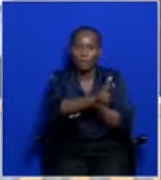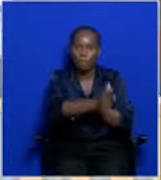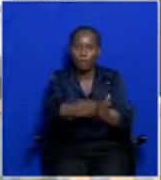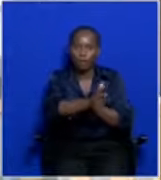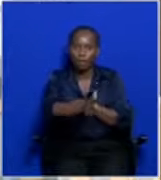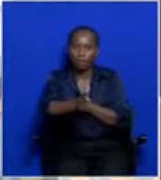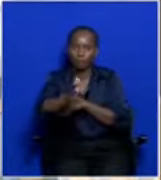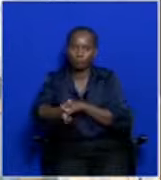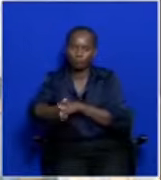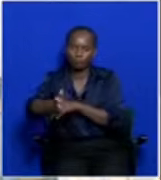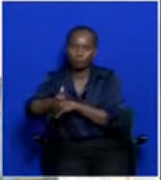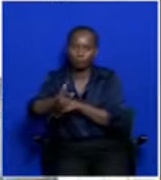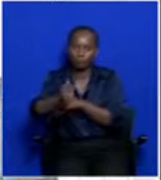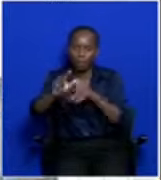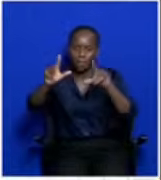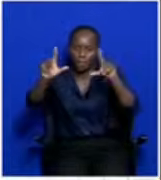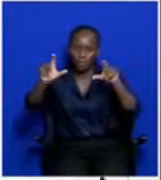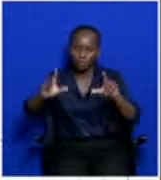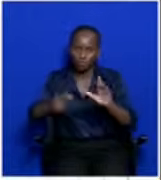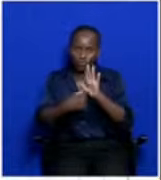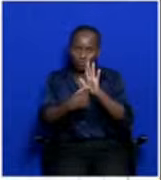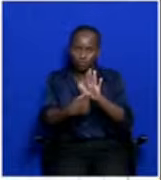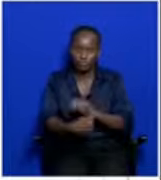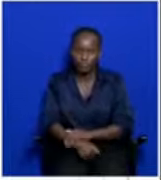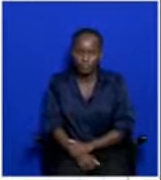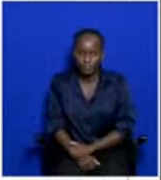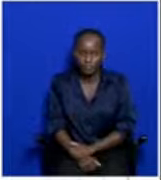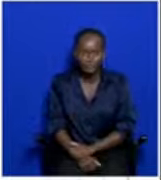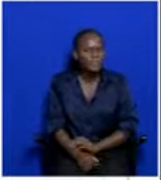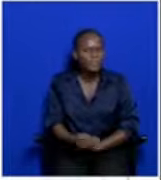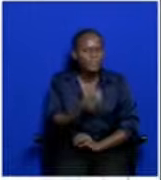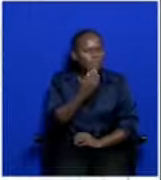Can you confirm what place this is?